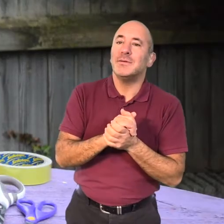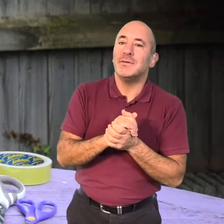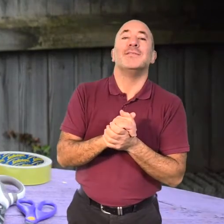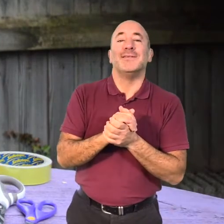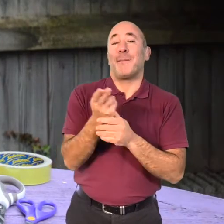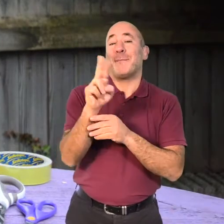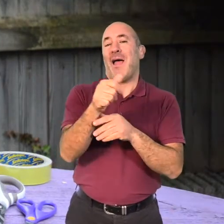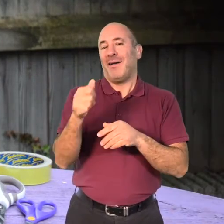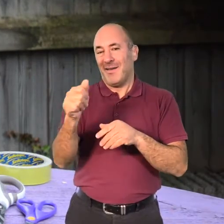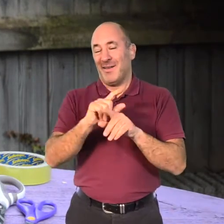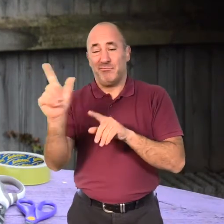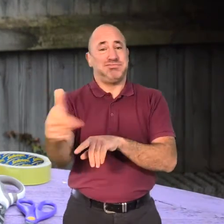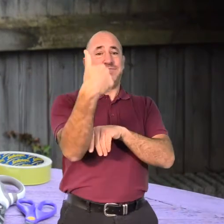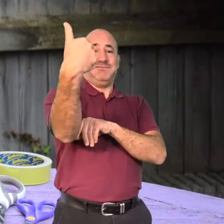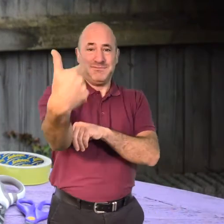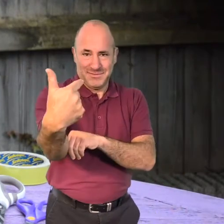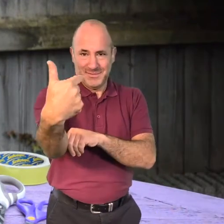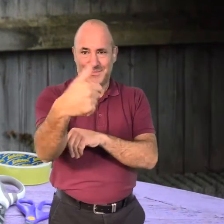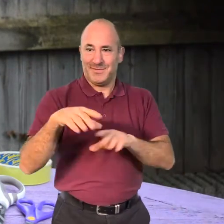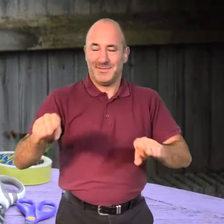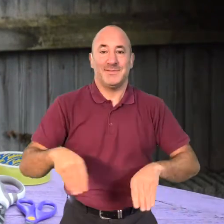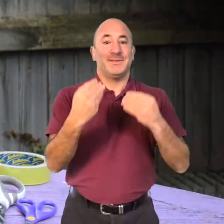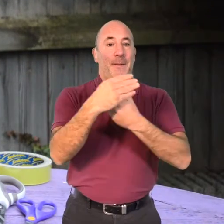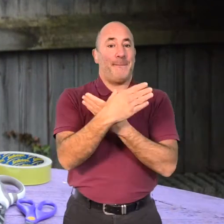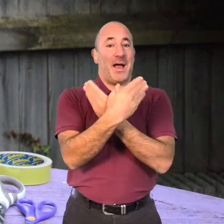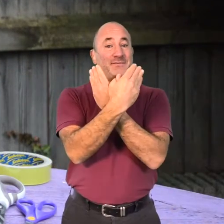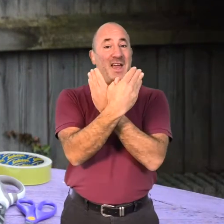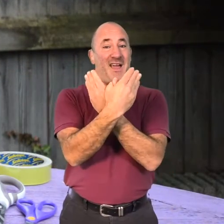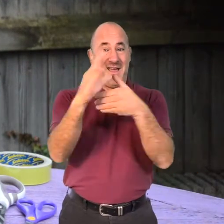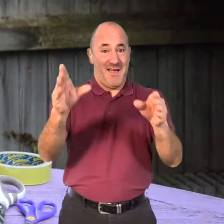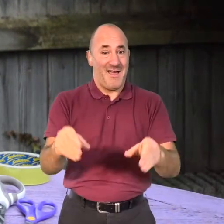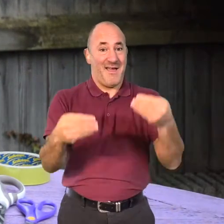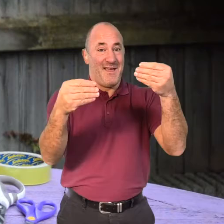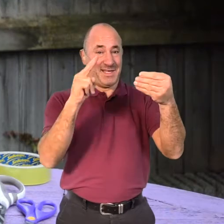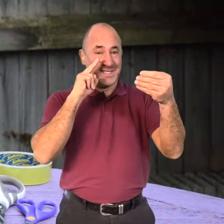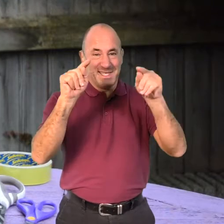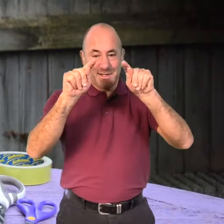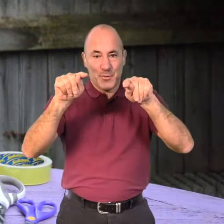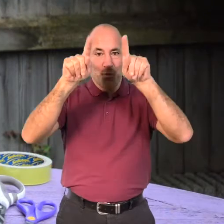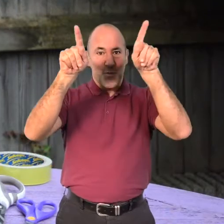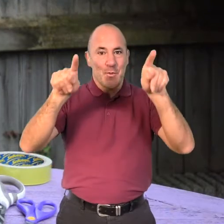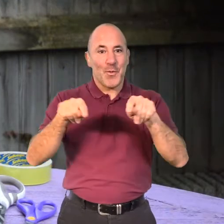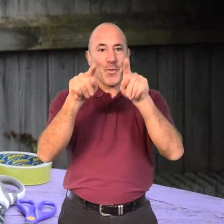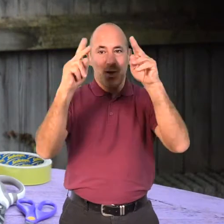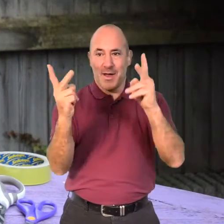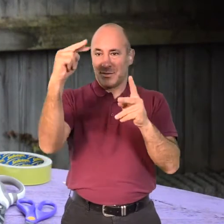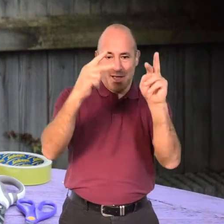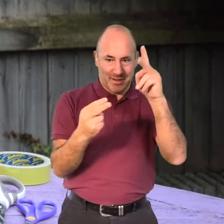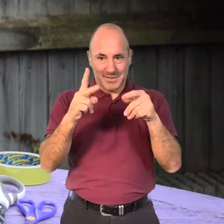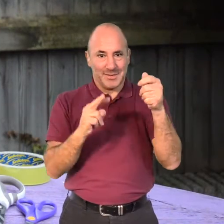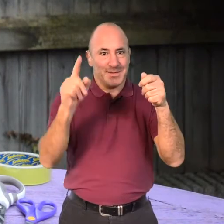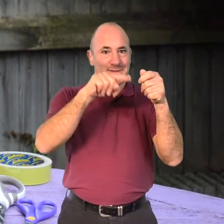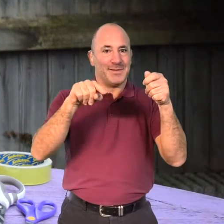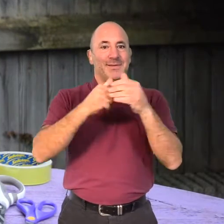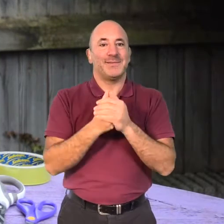So we've gone back to a long shot now. Here is my butterfly. I'm holding it up to the camera and you can see the swirl patterns now cut